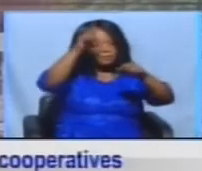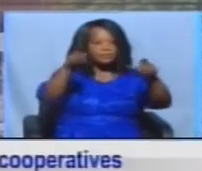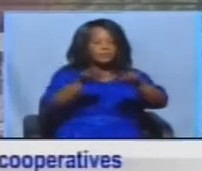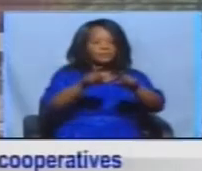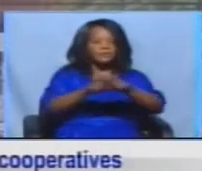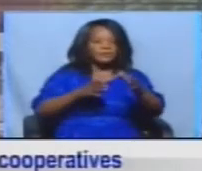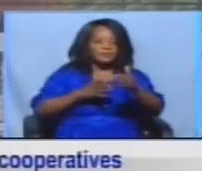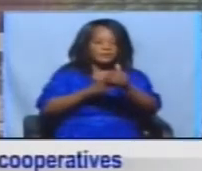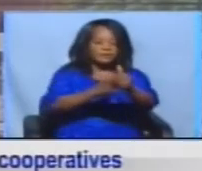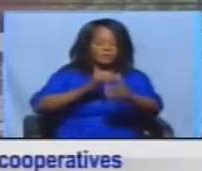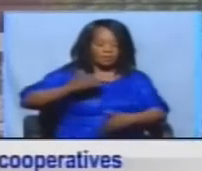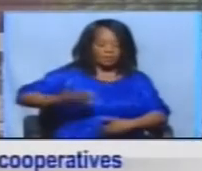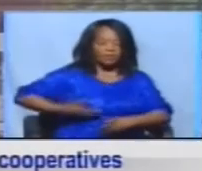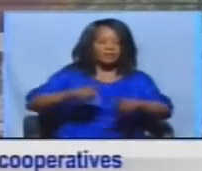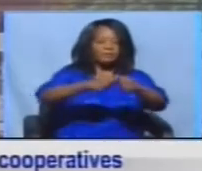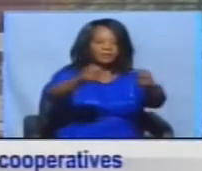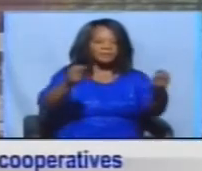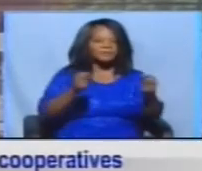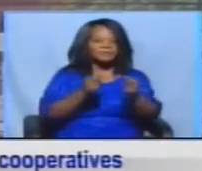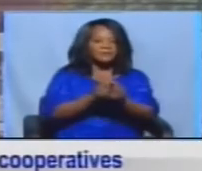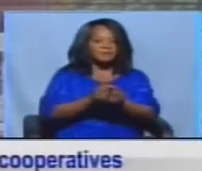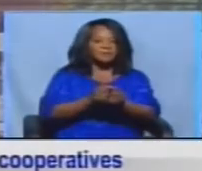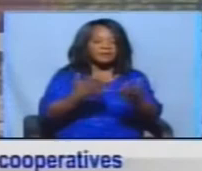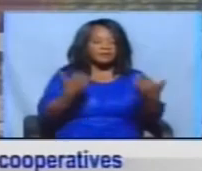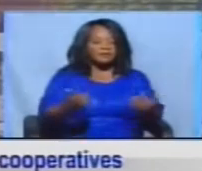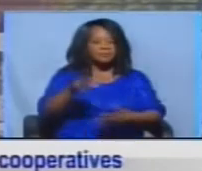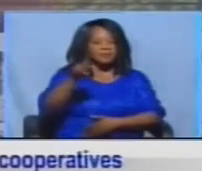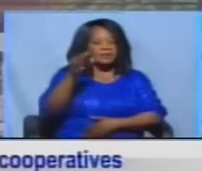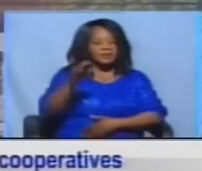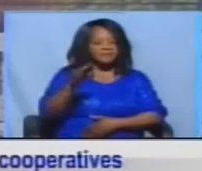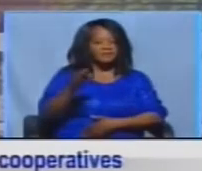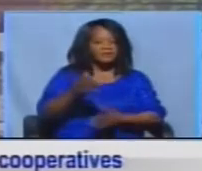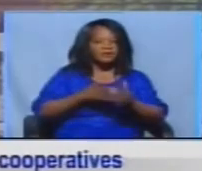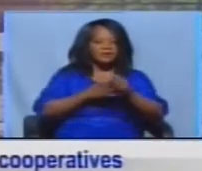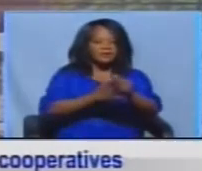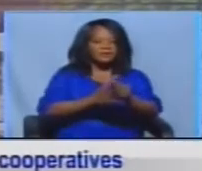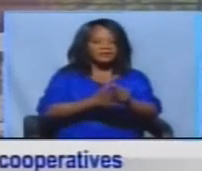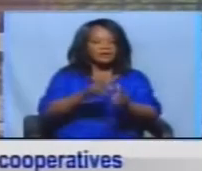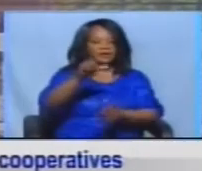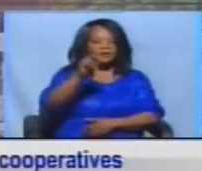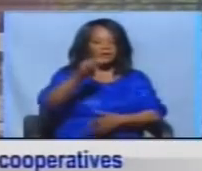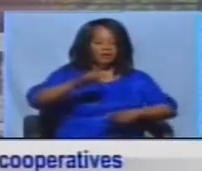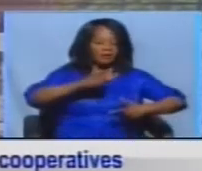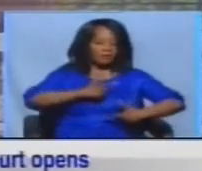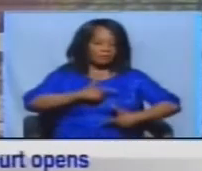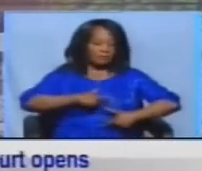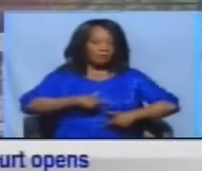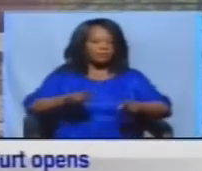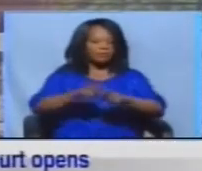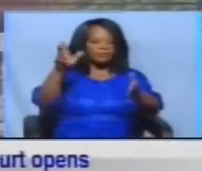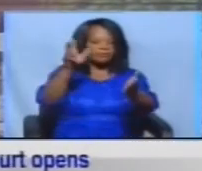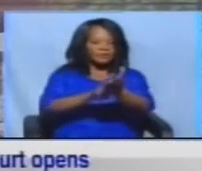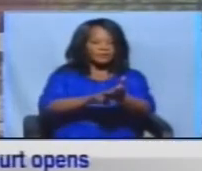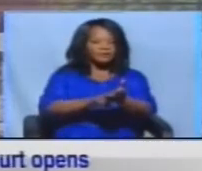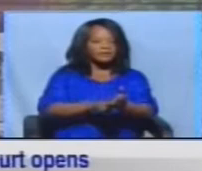a winning team that needs no change. Meanwhile, the PF leadership in Luangwa District has also endorsed President Lungu's